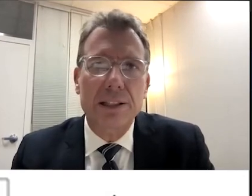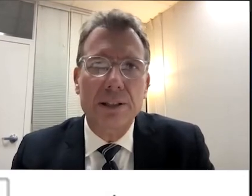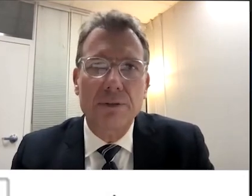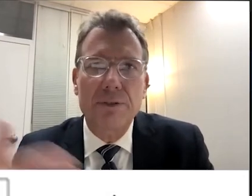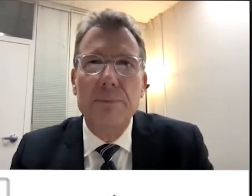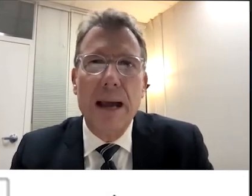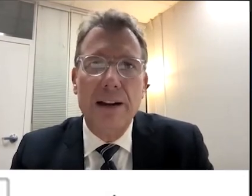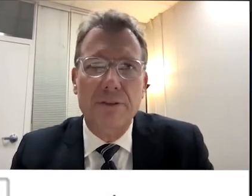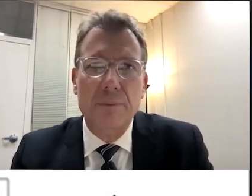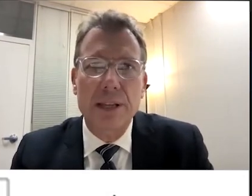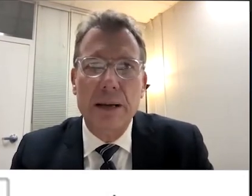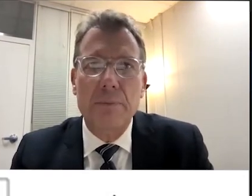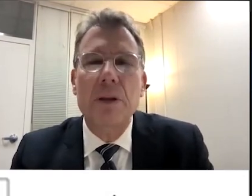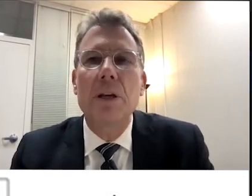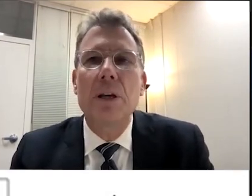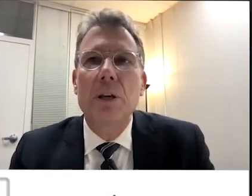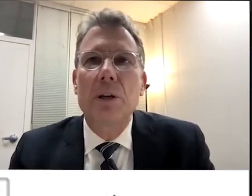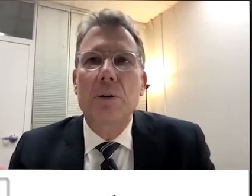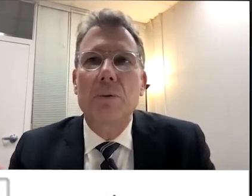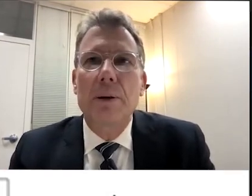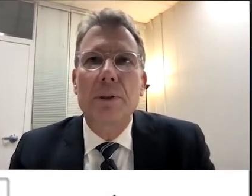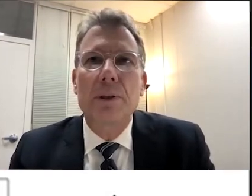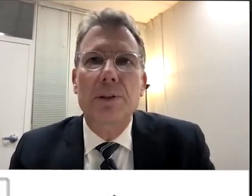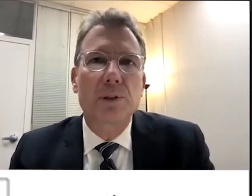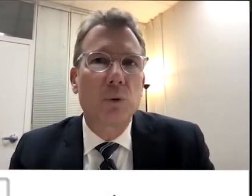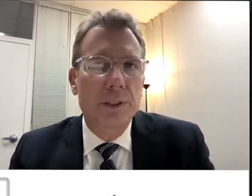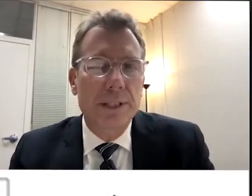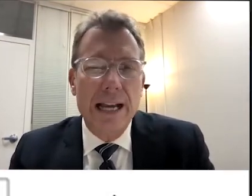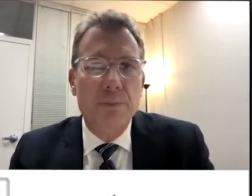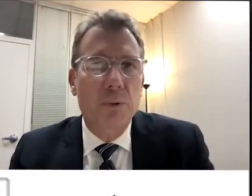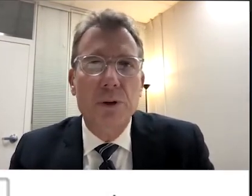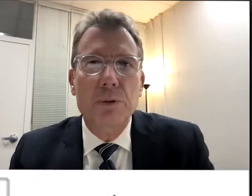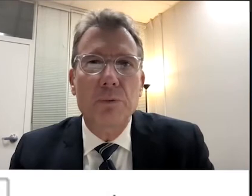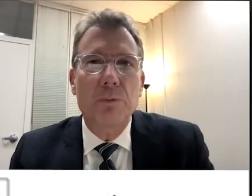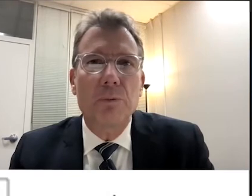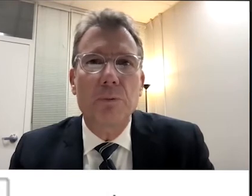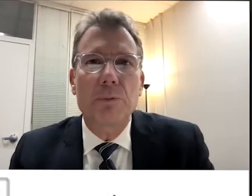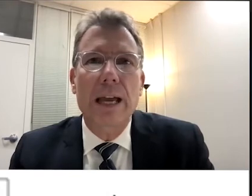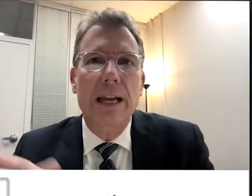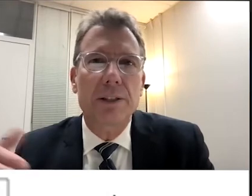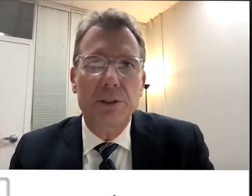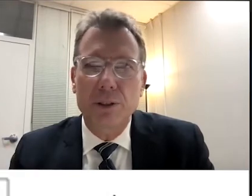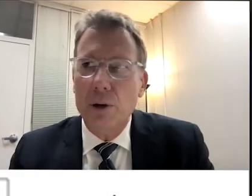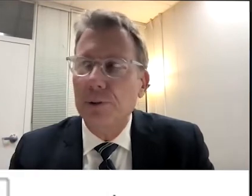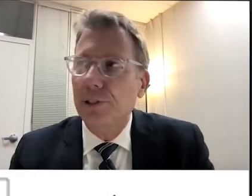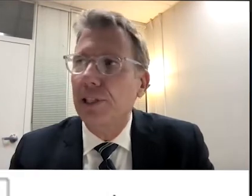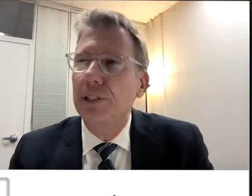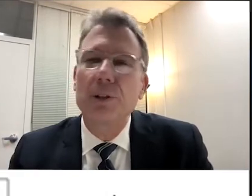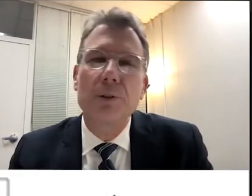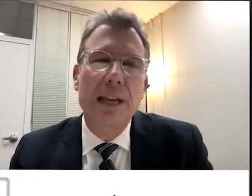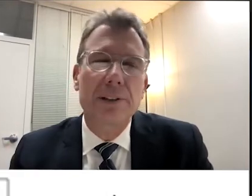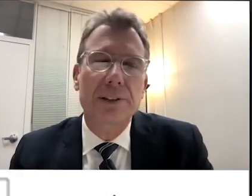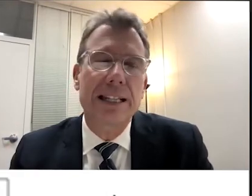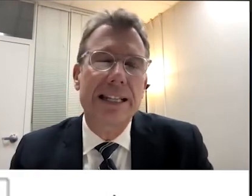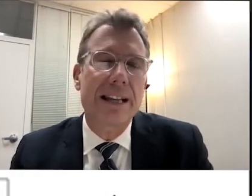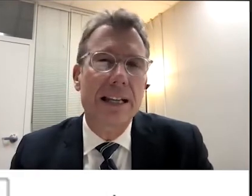to get feedback from them. The school dashboard that goes